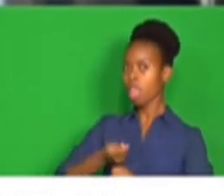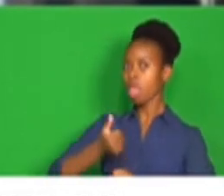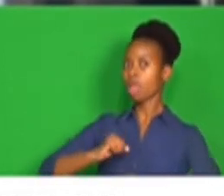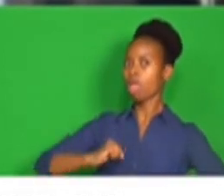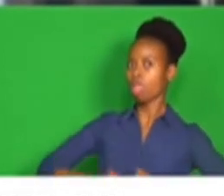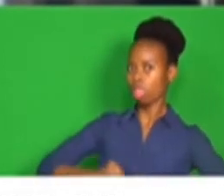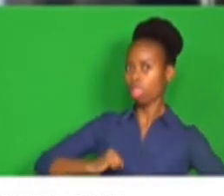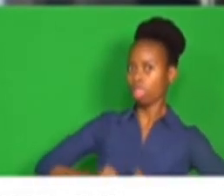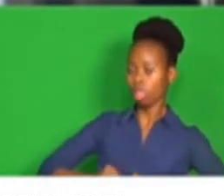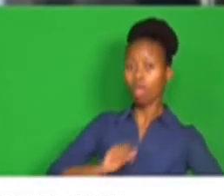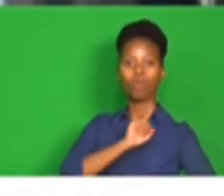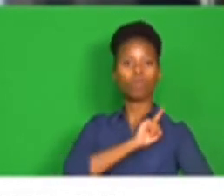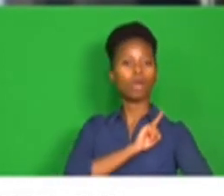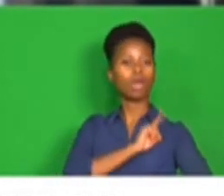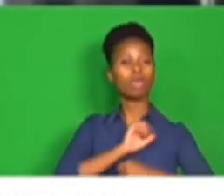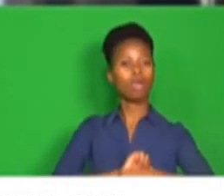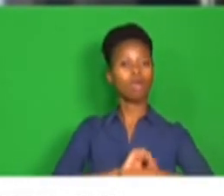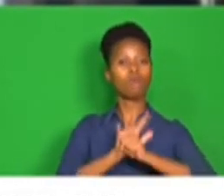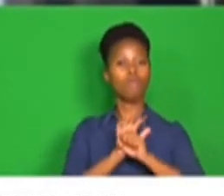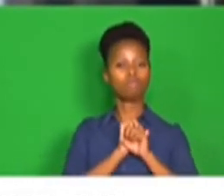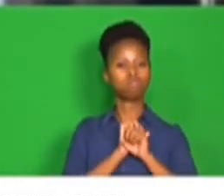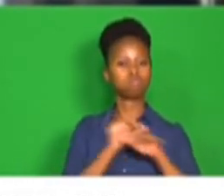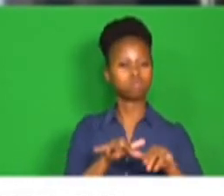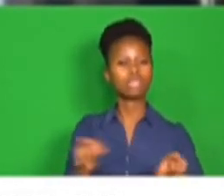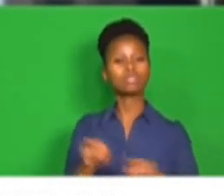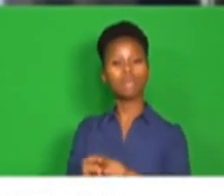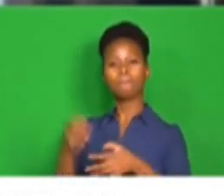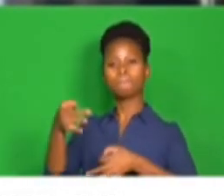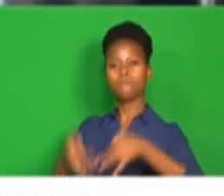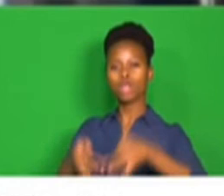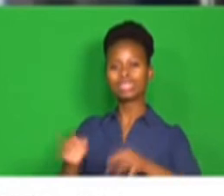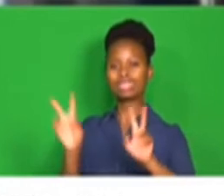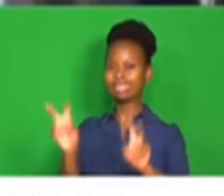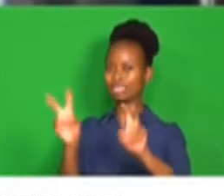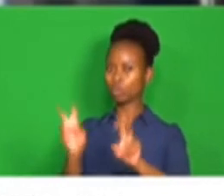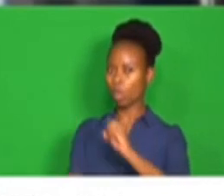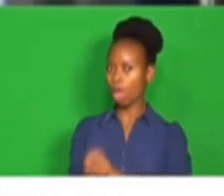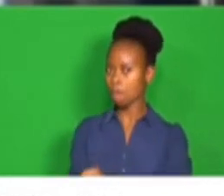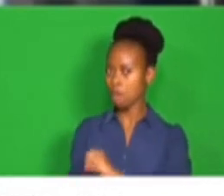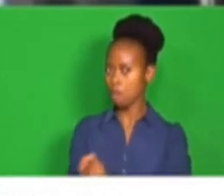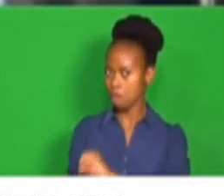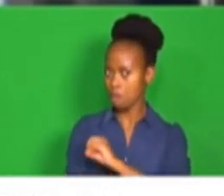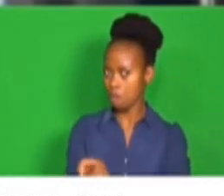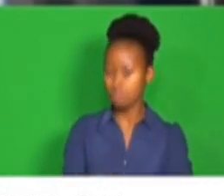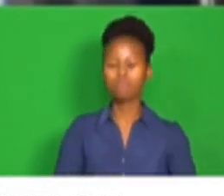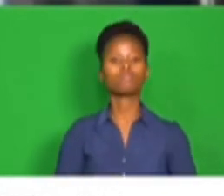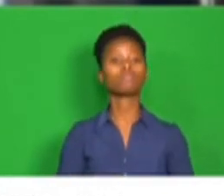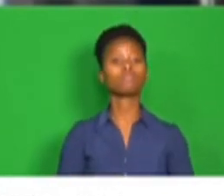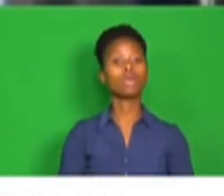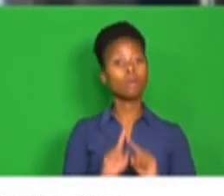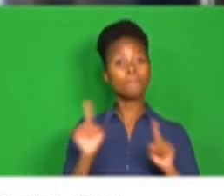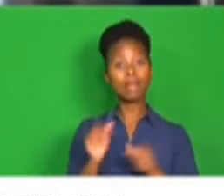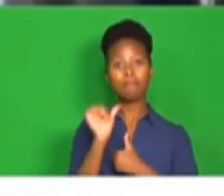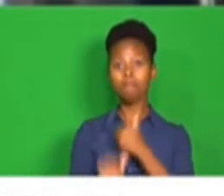pandemic-related developments and geopolitical events, recent months have seen markets